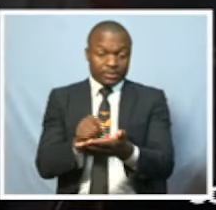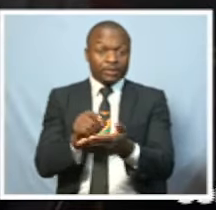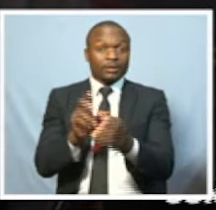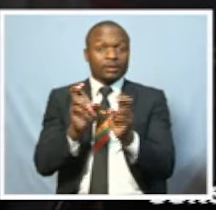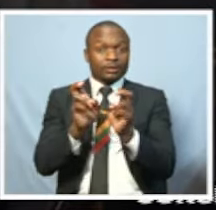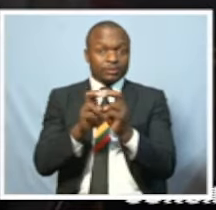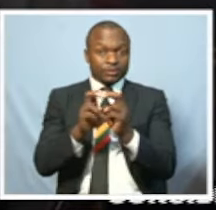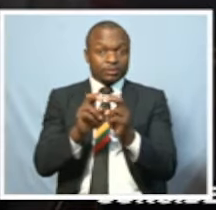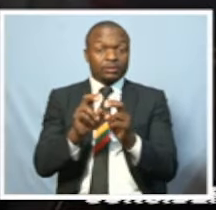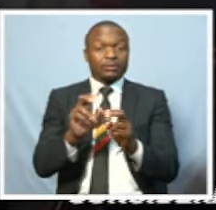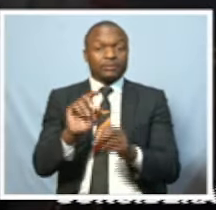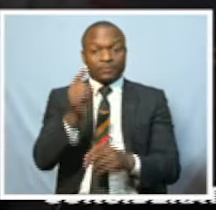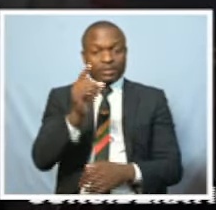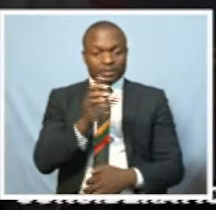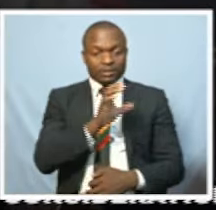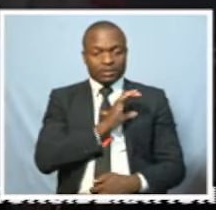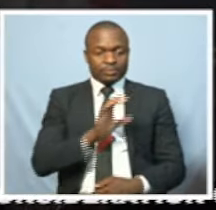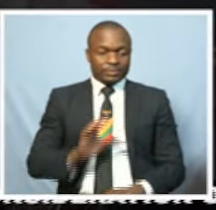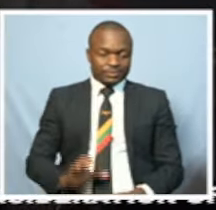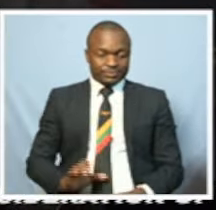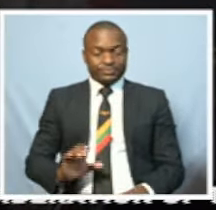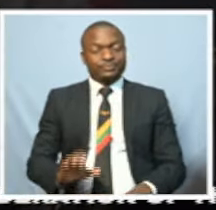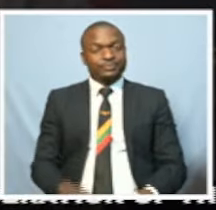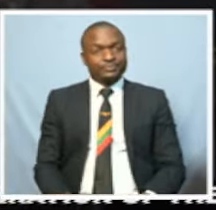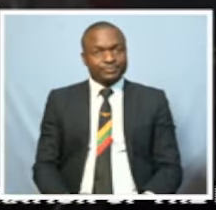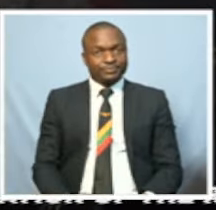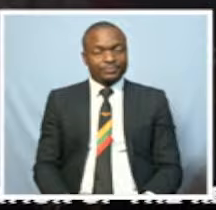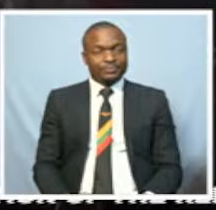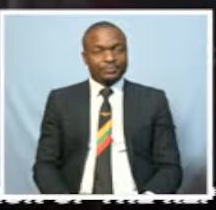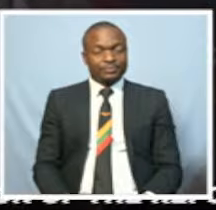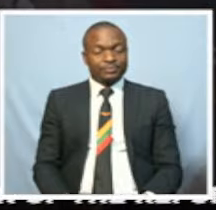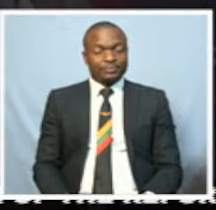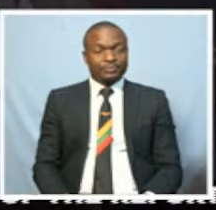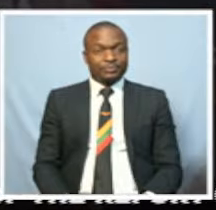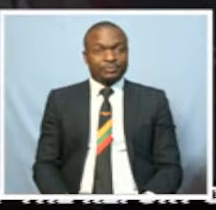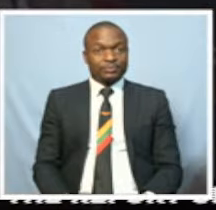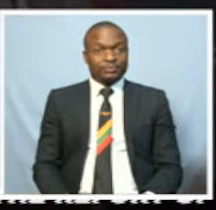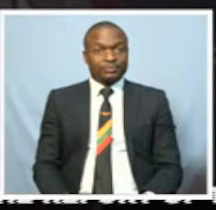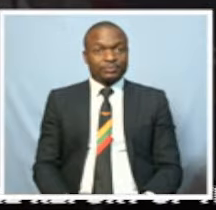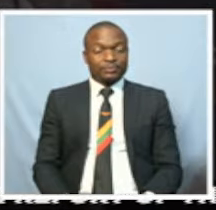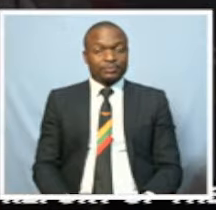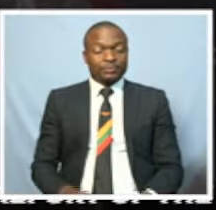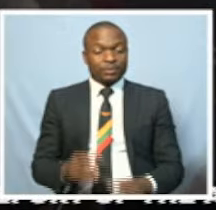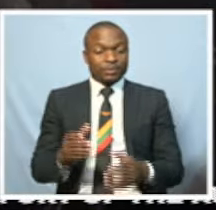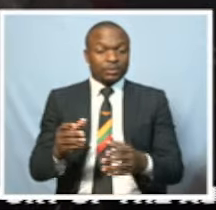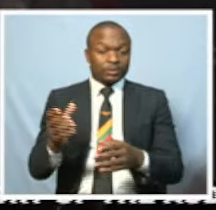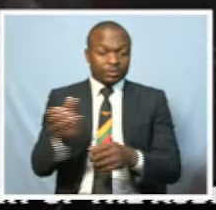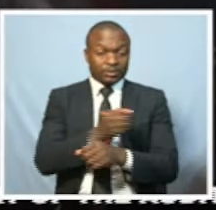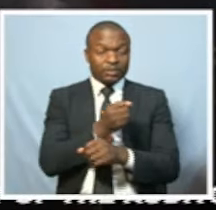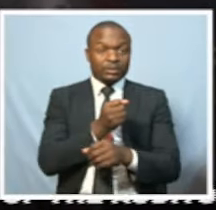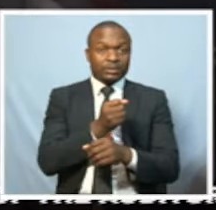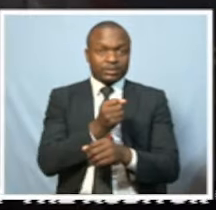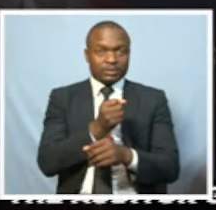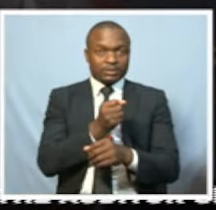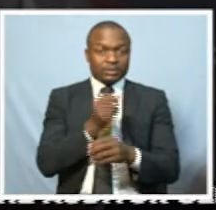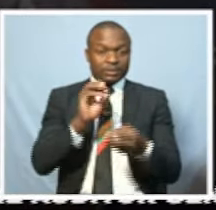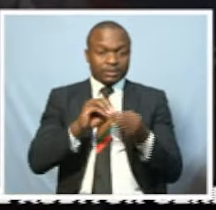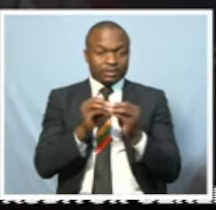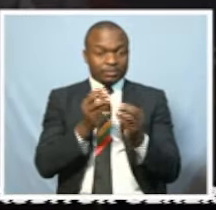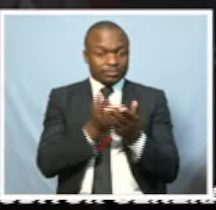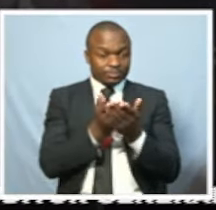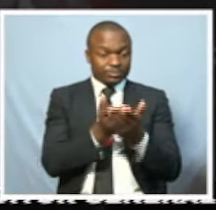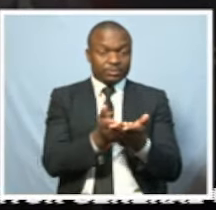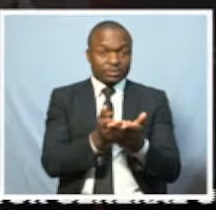contractor, the first contractor, I'll take the figures presented by the auditor's